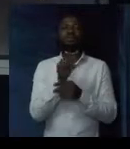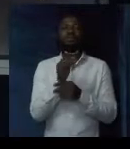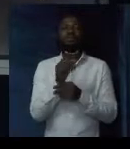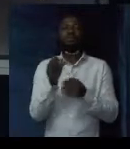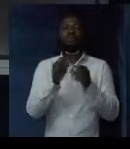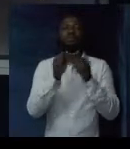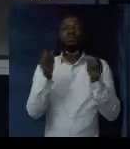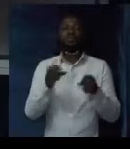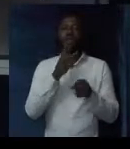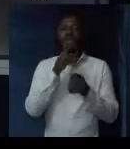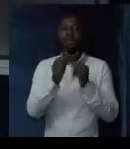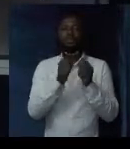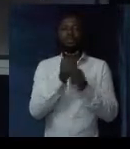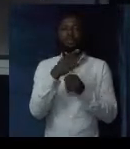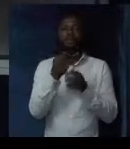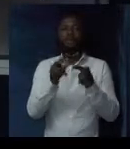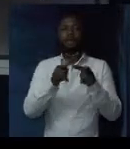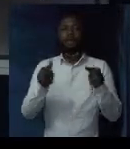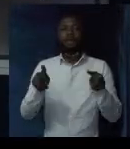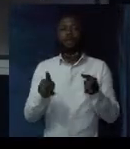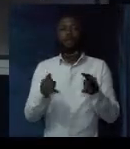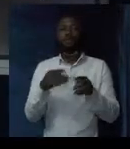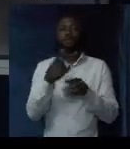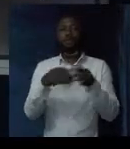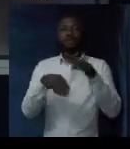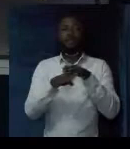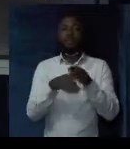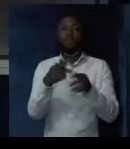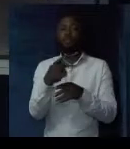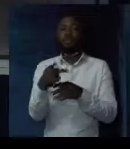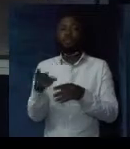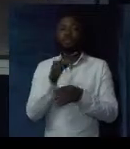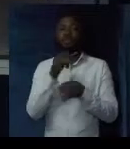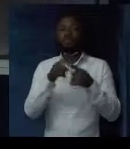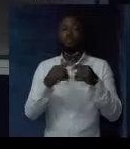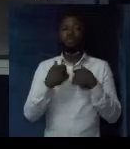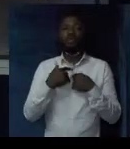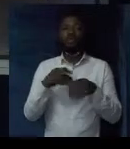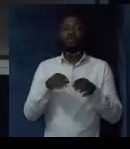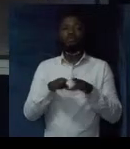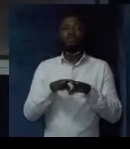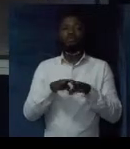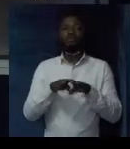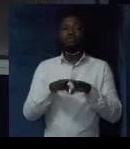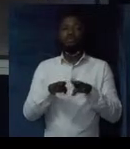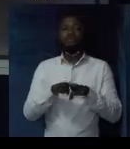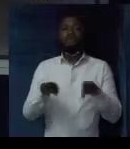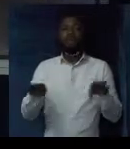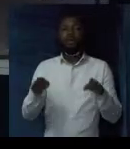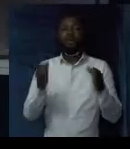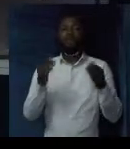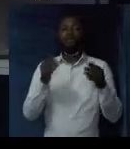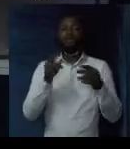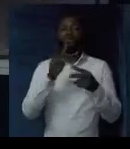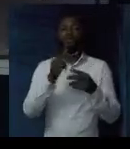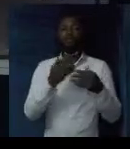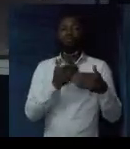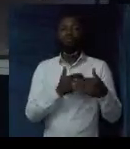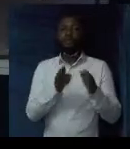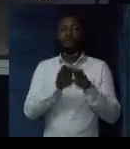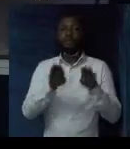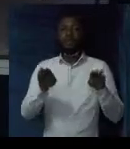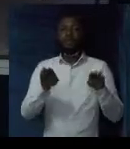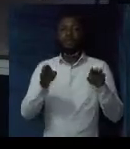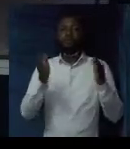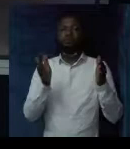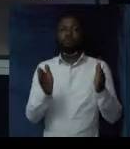No. Squares are a type of parallelogram because the basic property of a parallelogram is that it will have parallel sides, two sets of